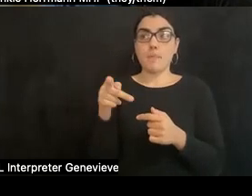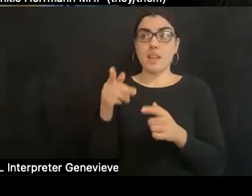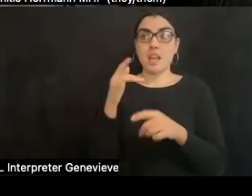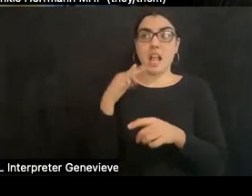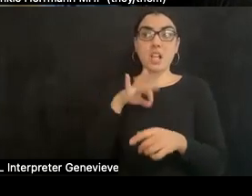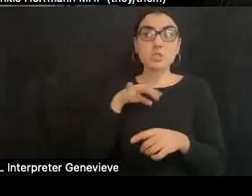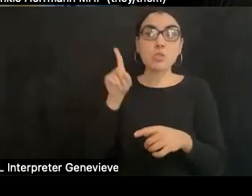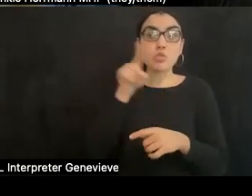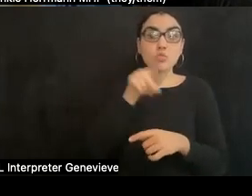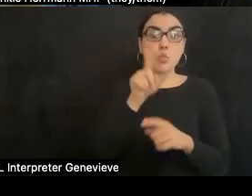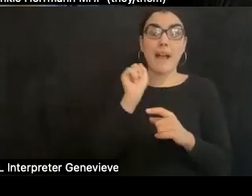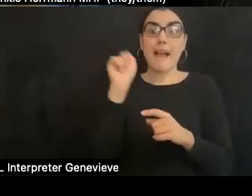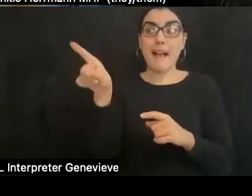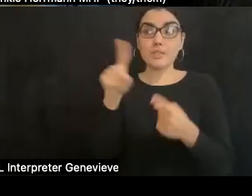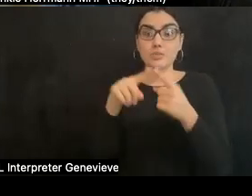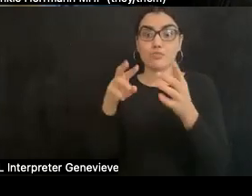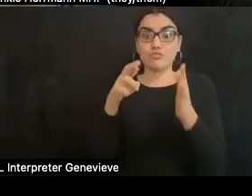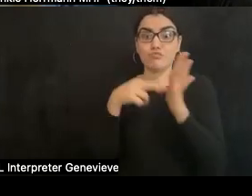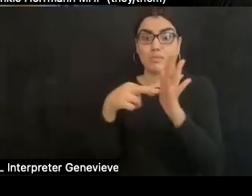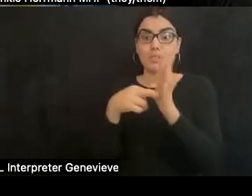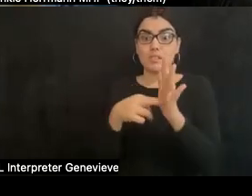is ask them, what is my H code?